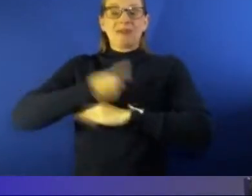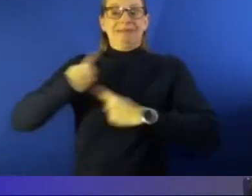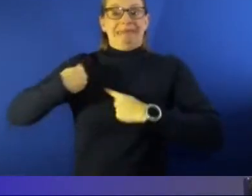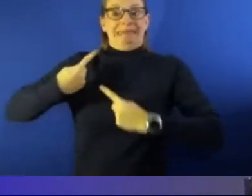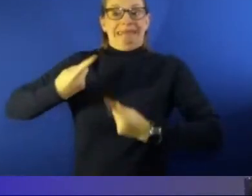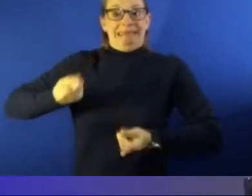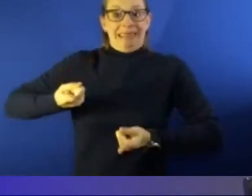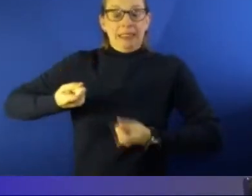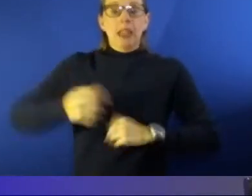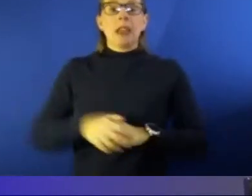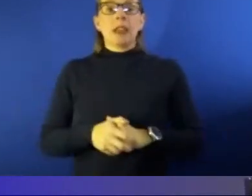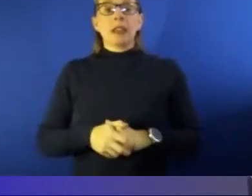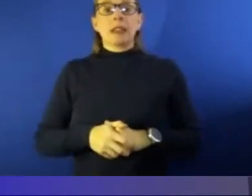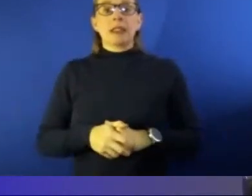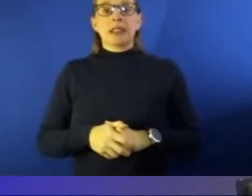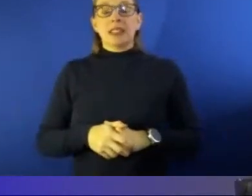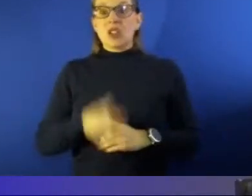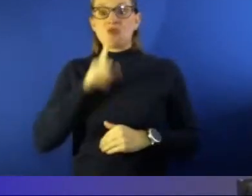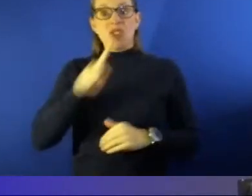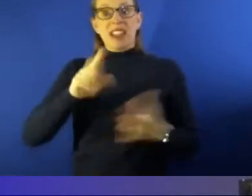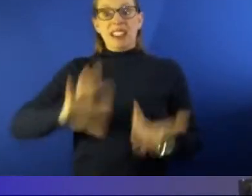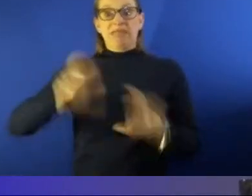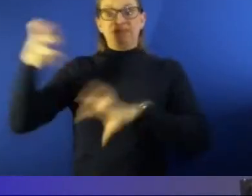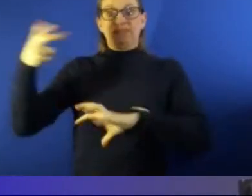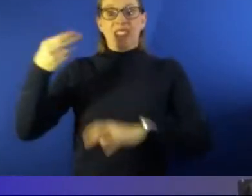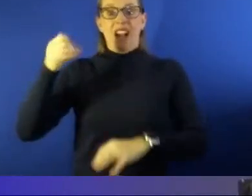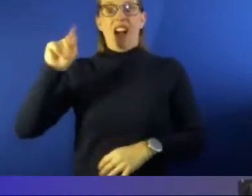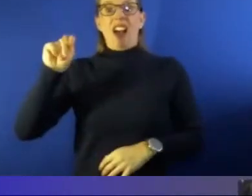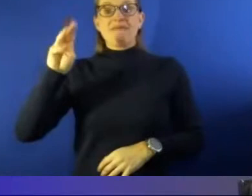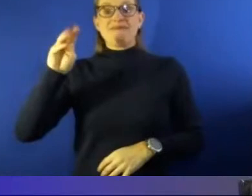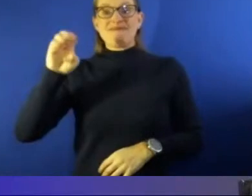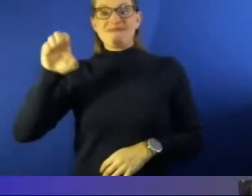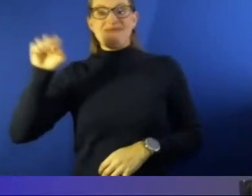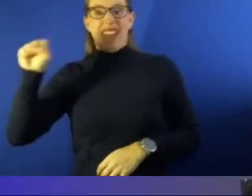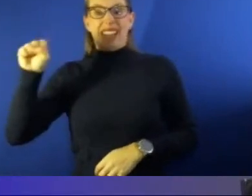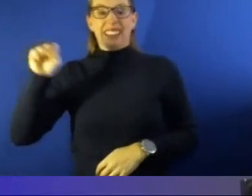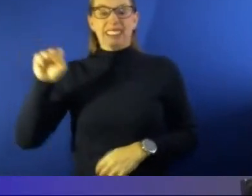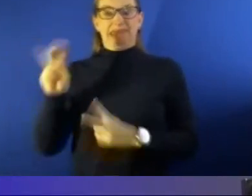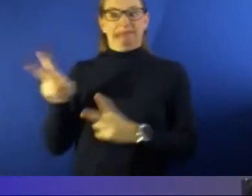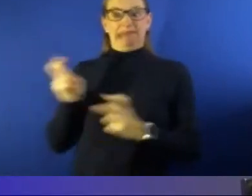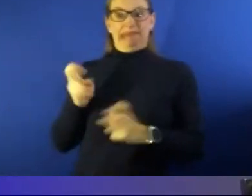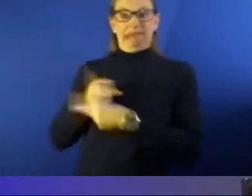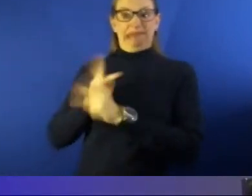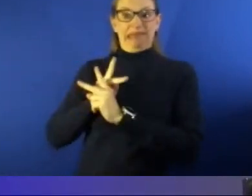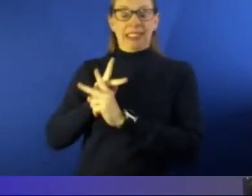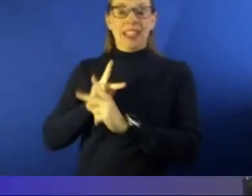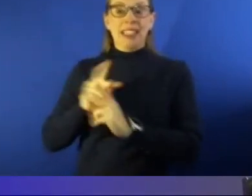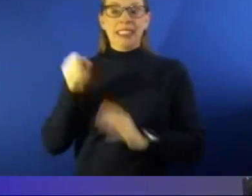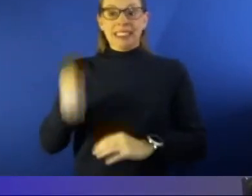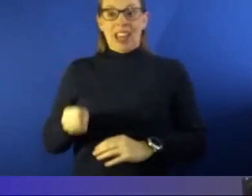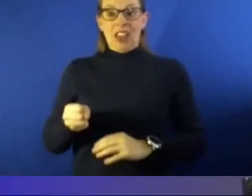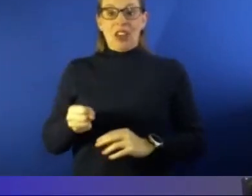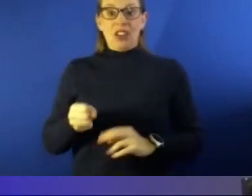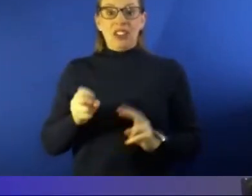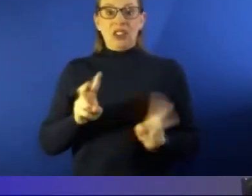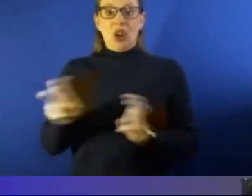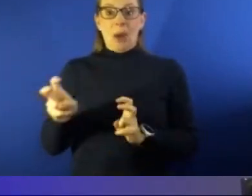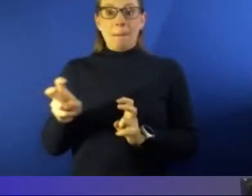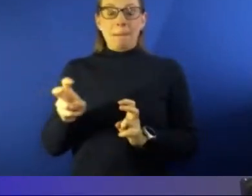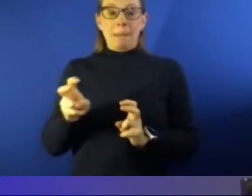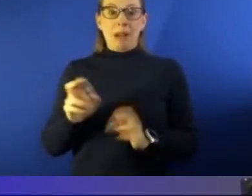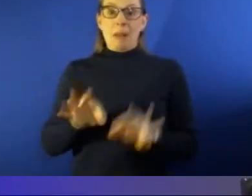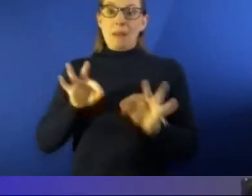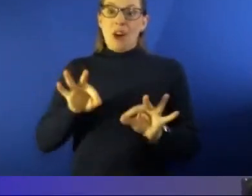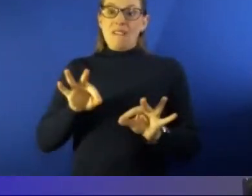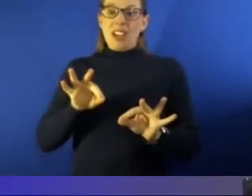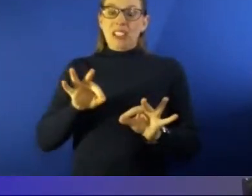sort of a hot mess, to borrow a Southern term, of just the perfect storm. And then you add things like